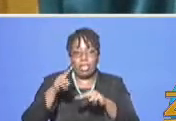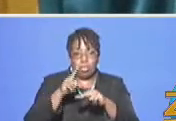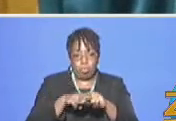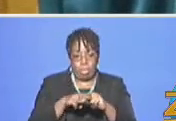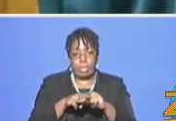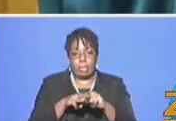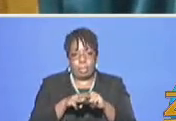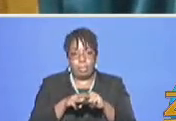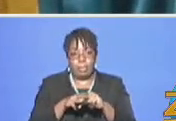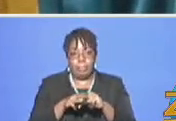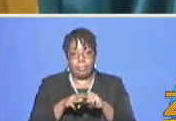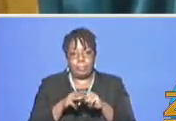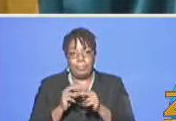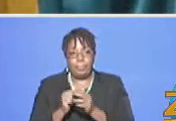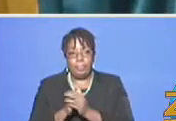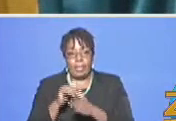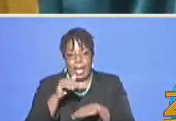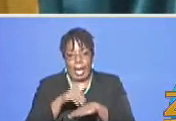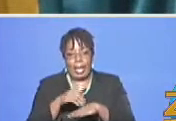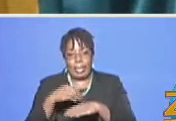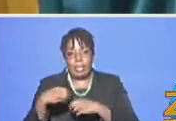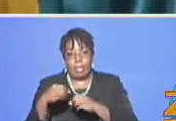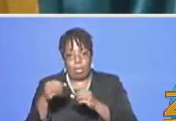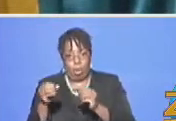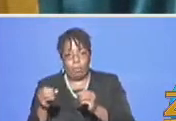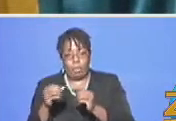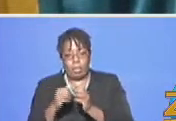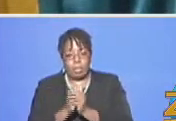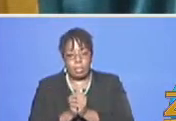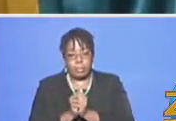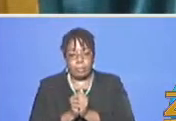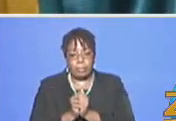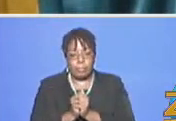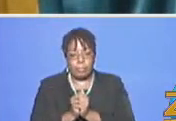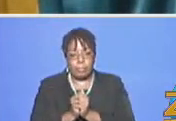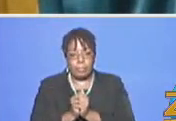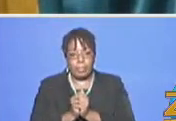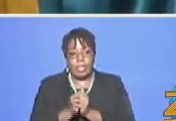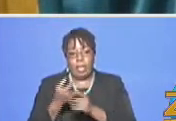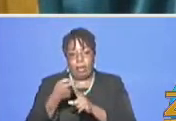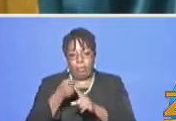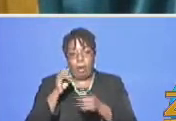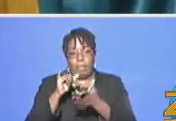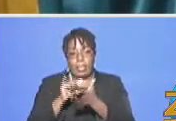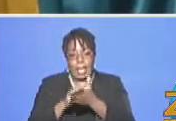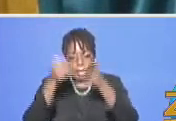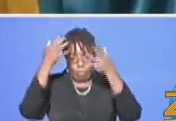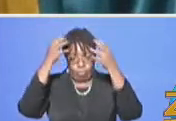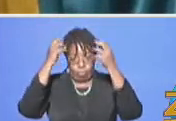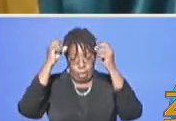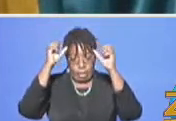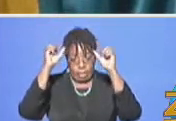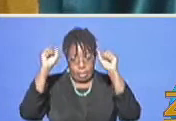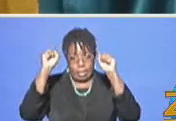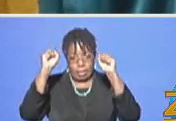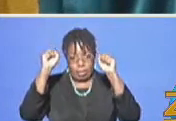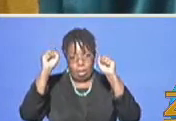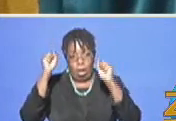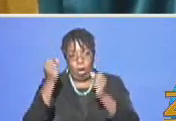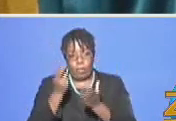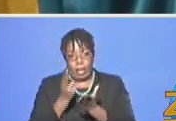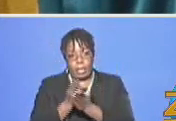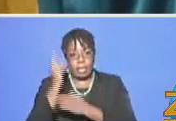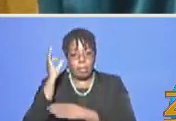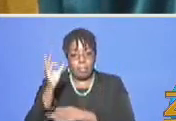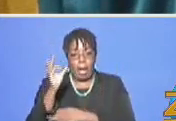Shirley Street headquarters. Well, in the wake of that tragedy, President of the League of Haitian